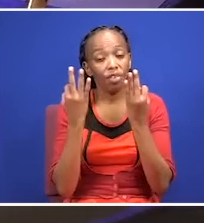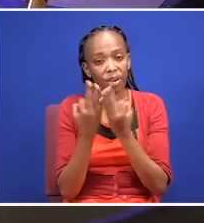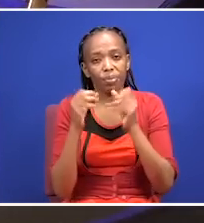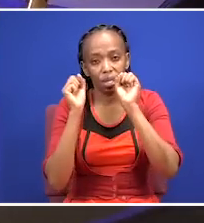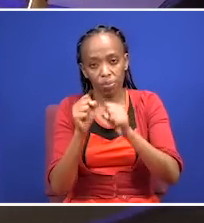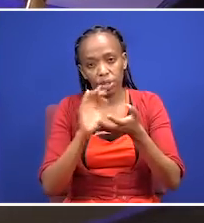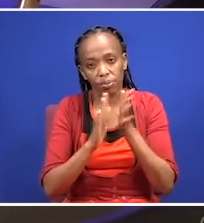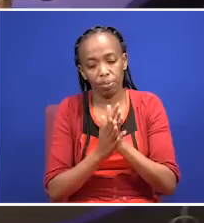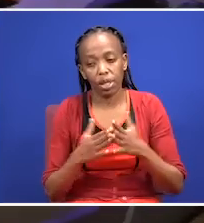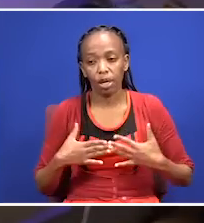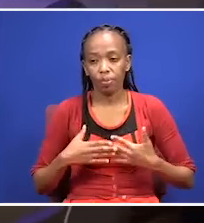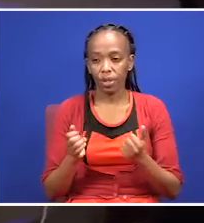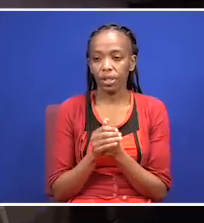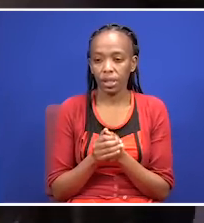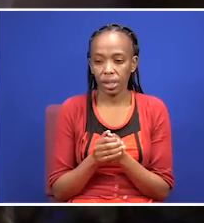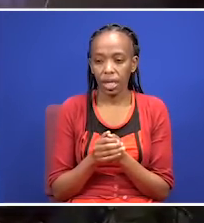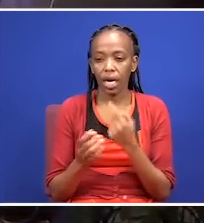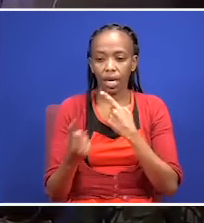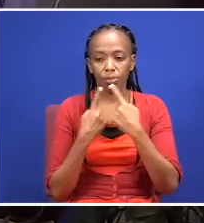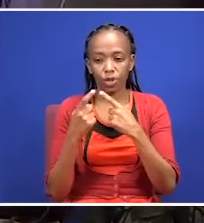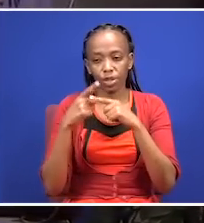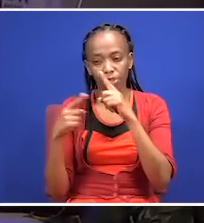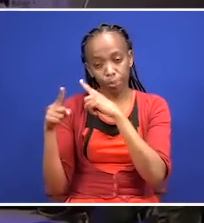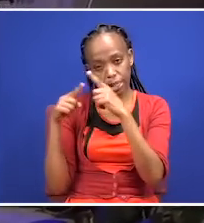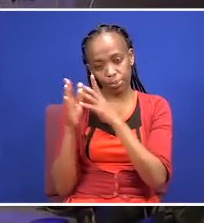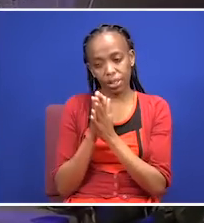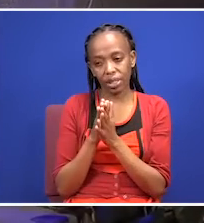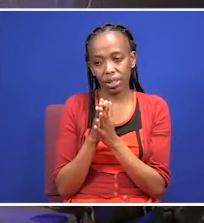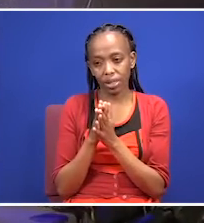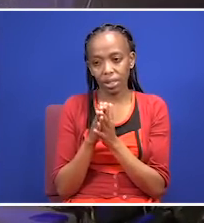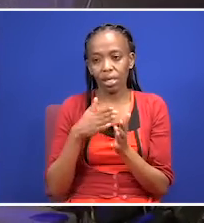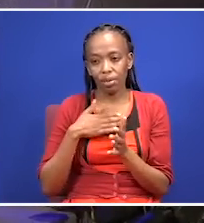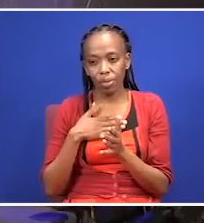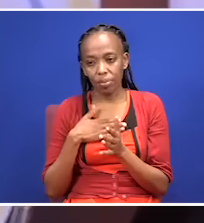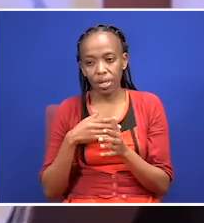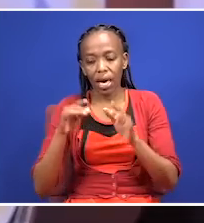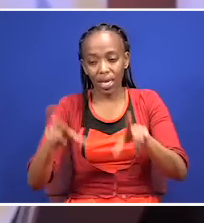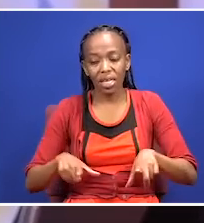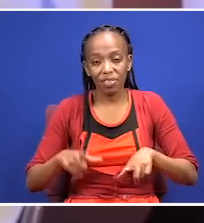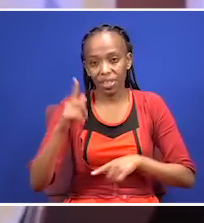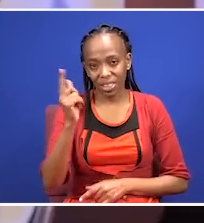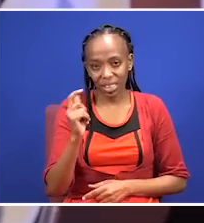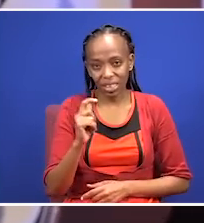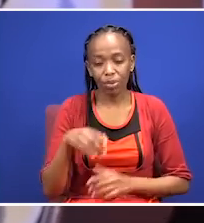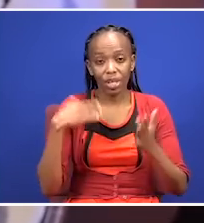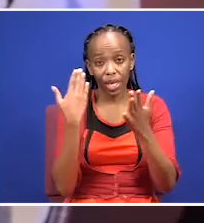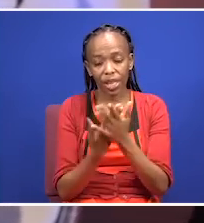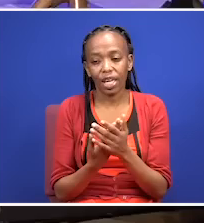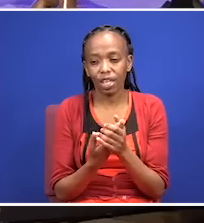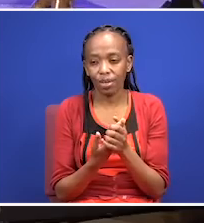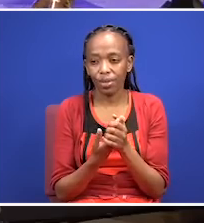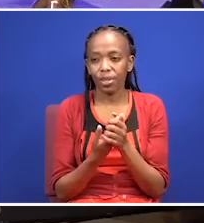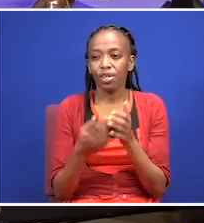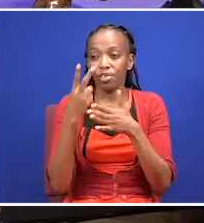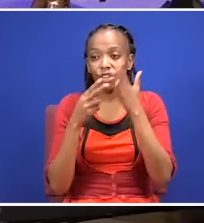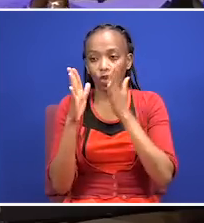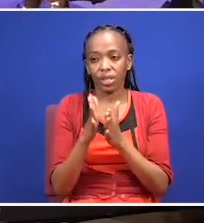can be healed and i'm speaking from experience amen i am a living testimony amen thank you bless you emma